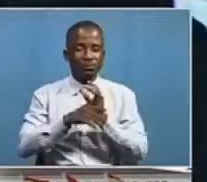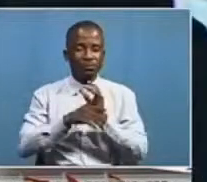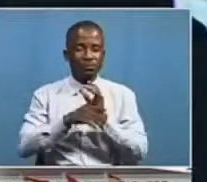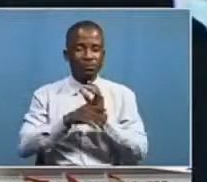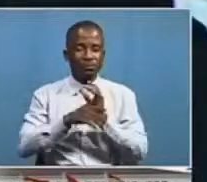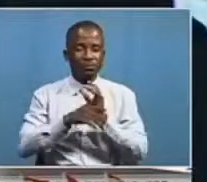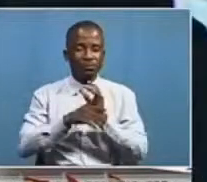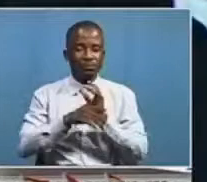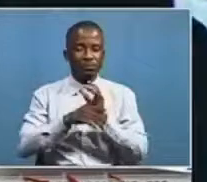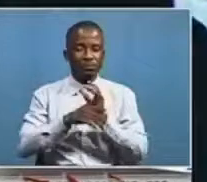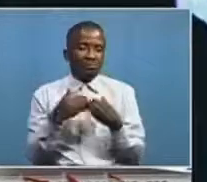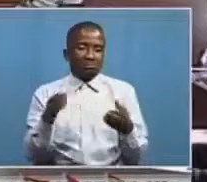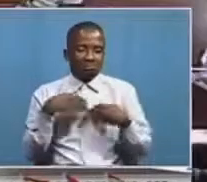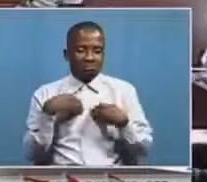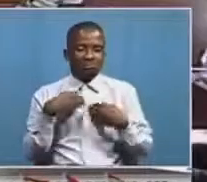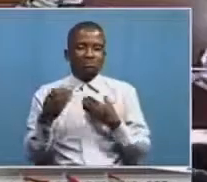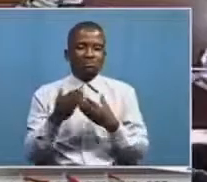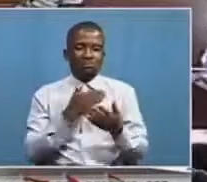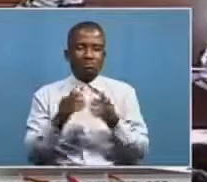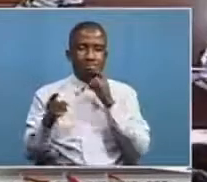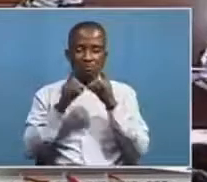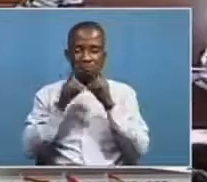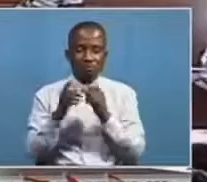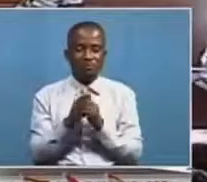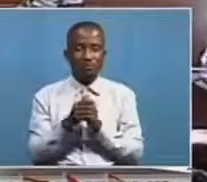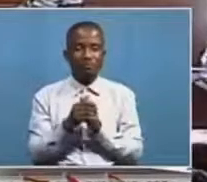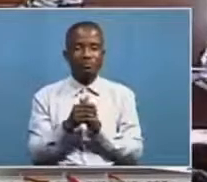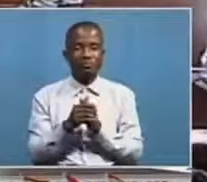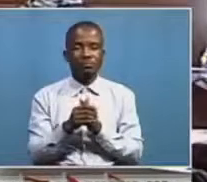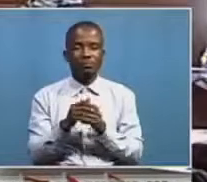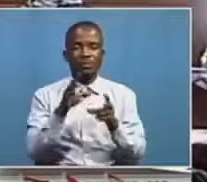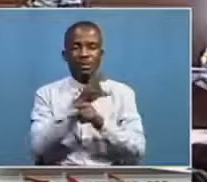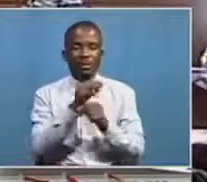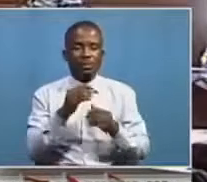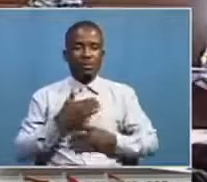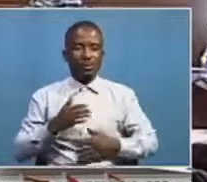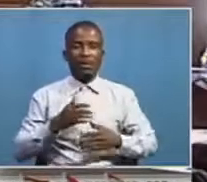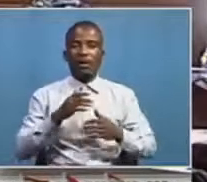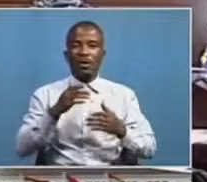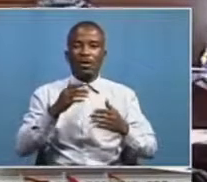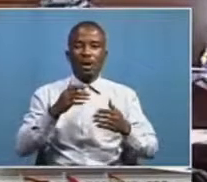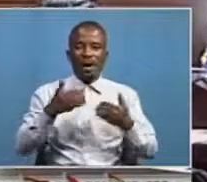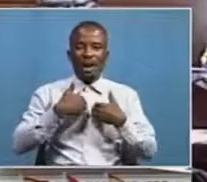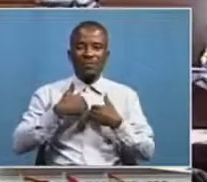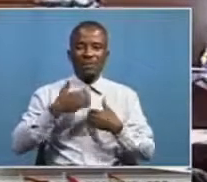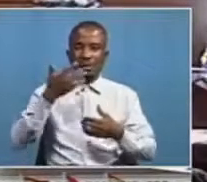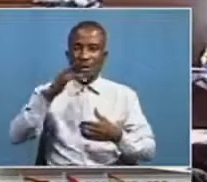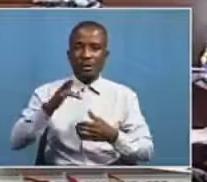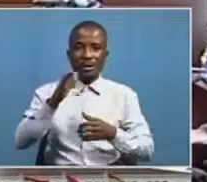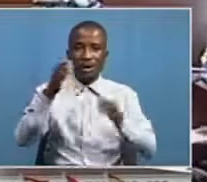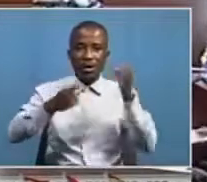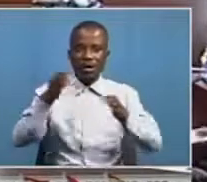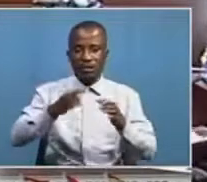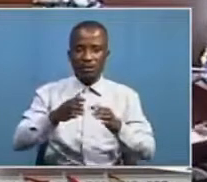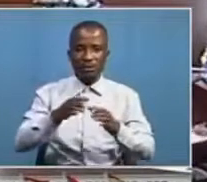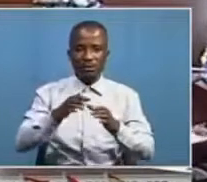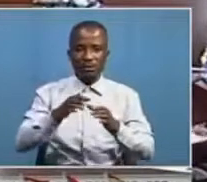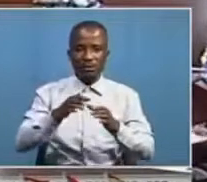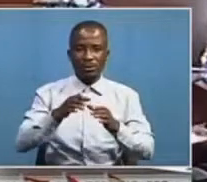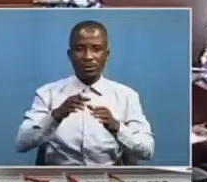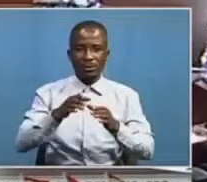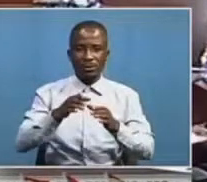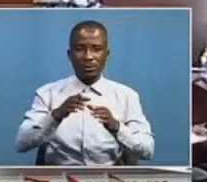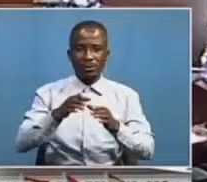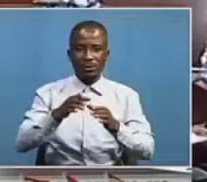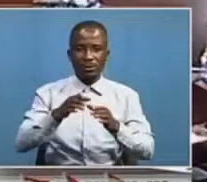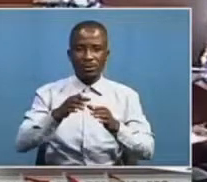any. This submission does not find favor with the court in view of Article 297C of the 1992 Constitution, provides